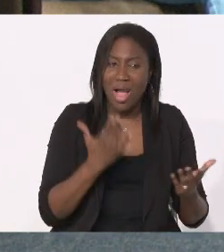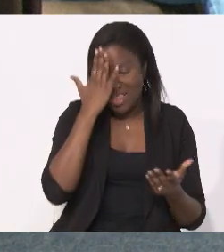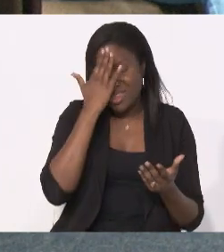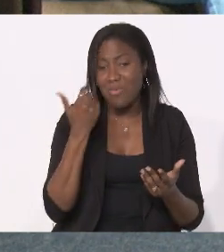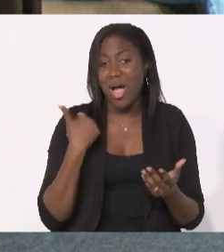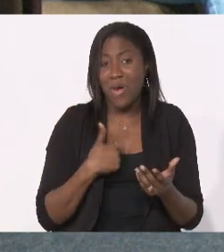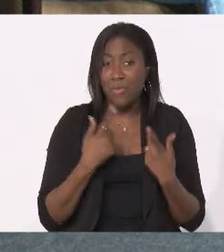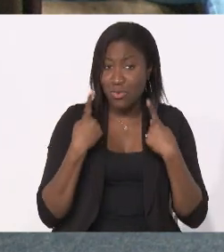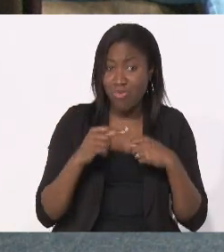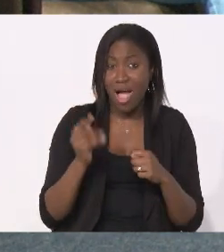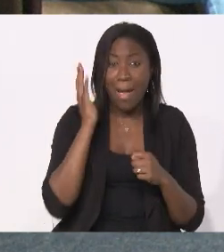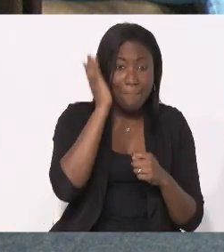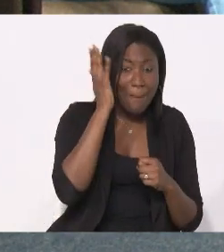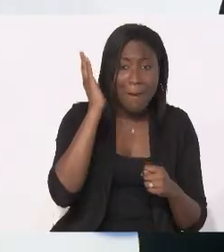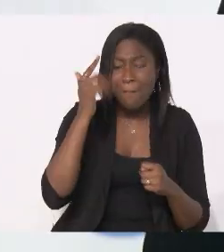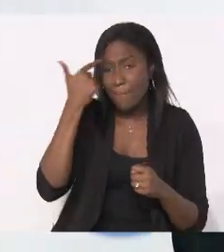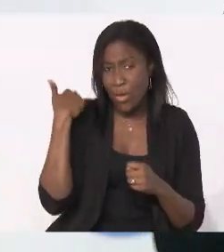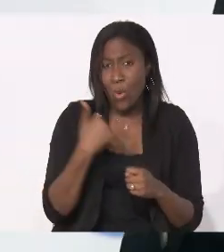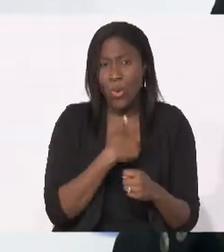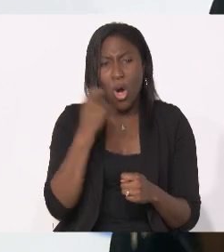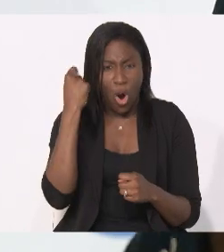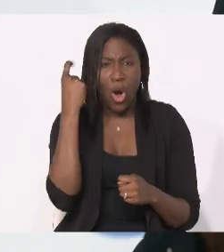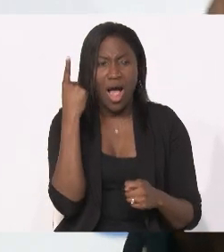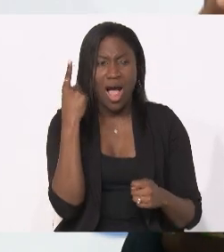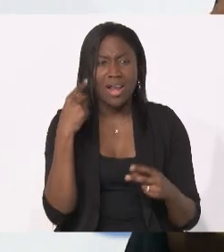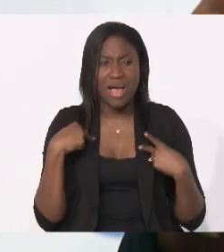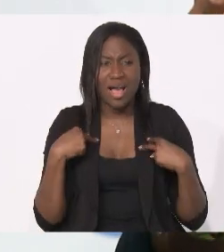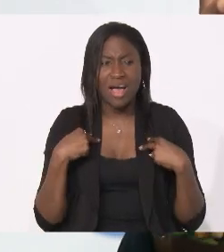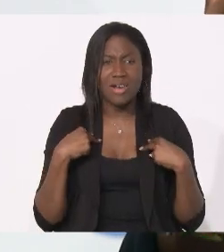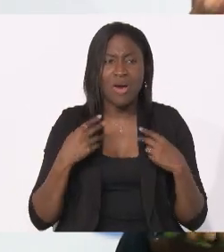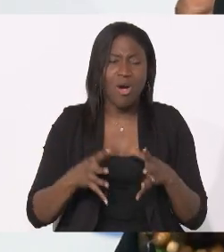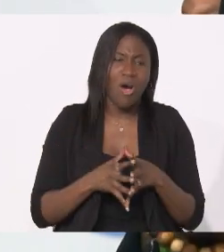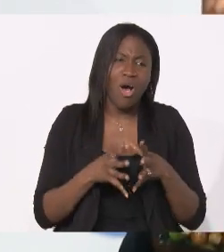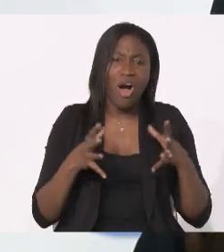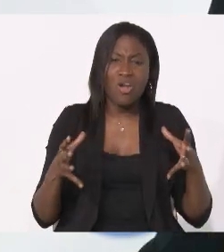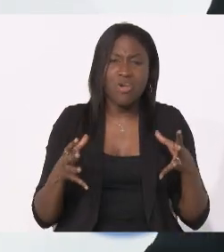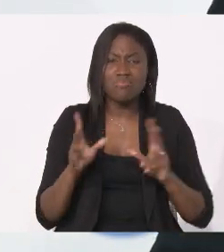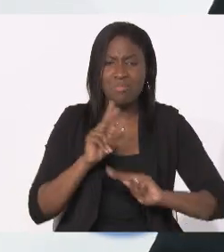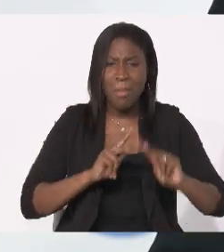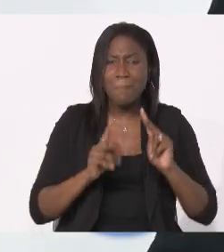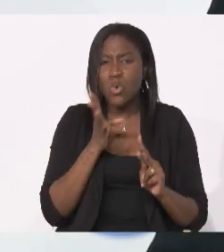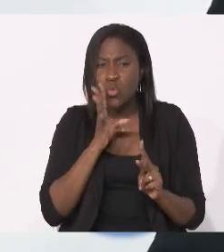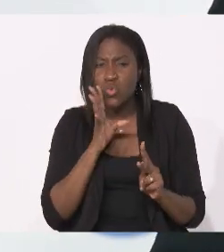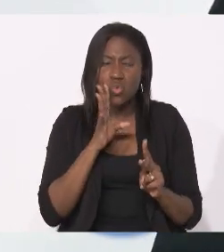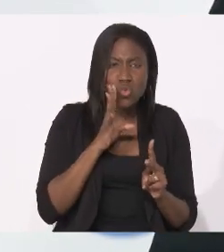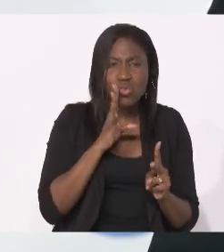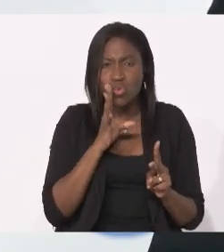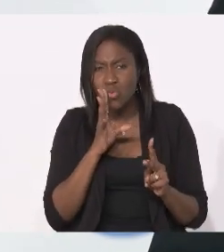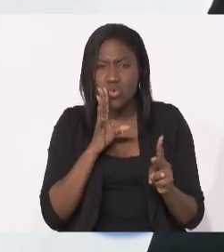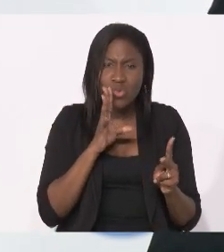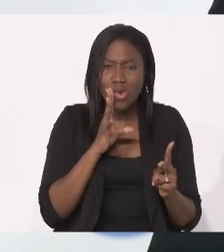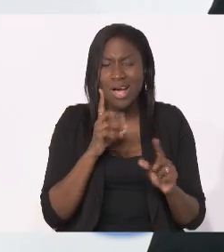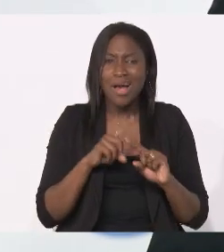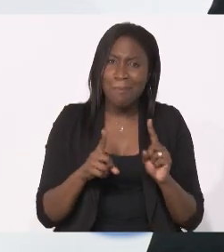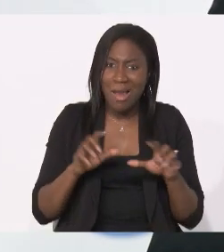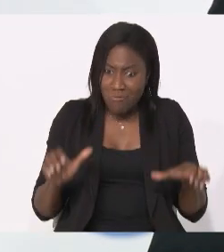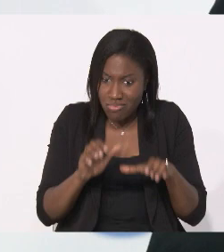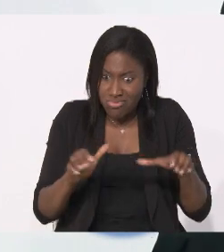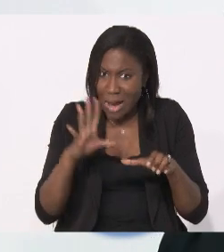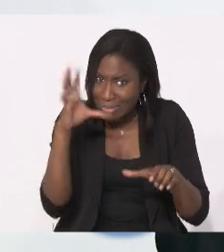You know, and I mean, then one your response would be, so it's not that, it's a